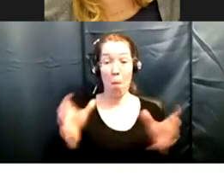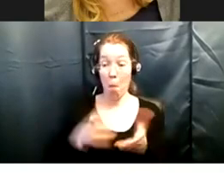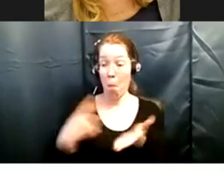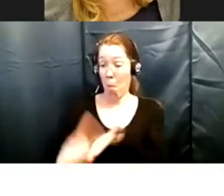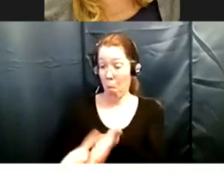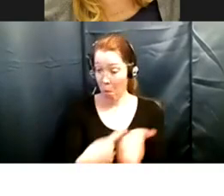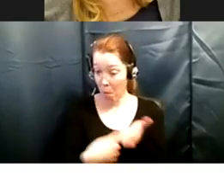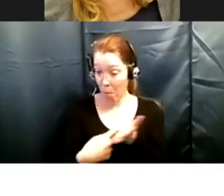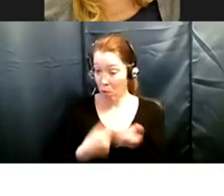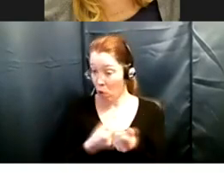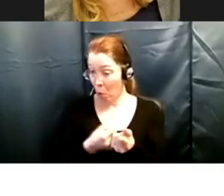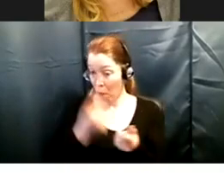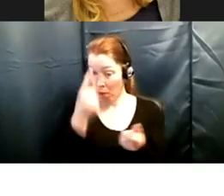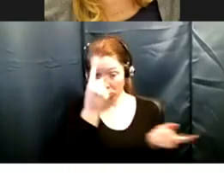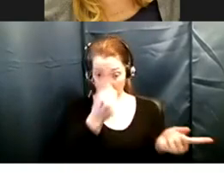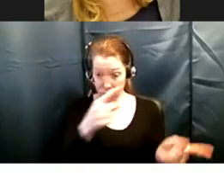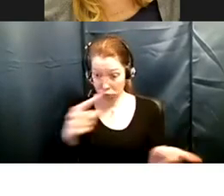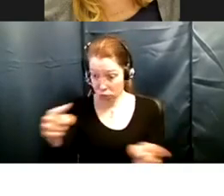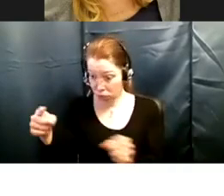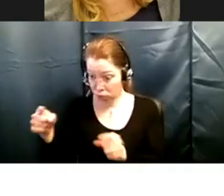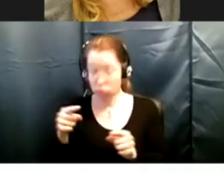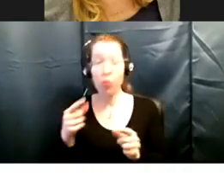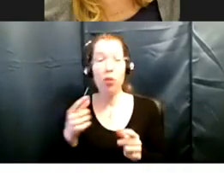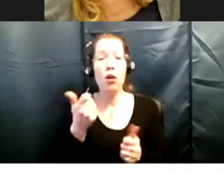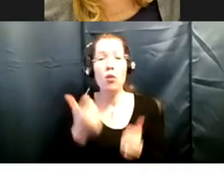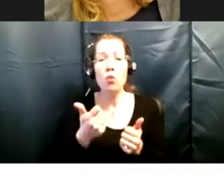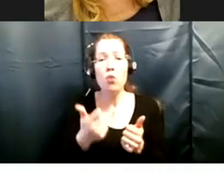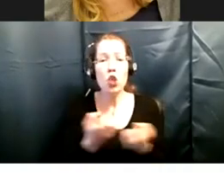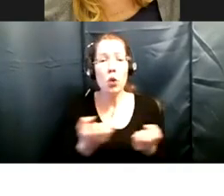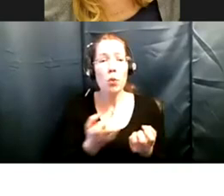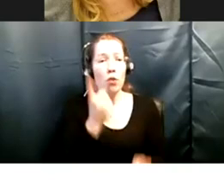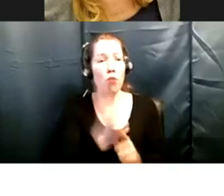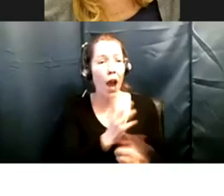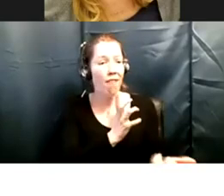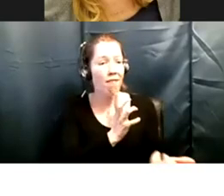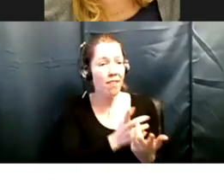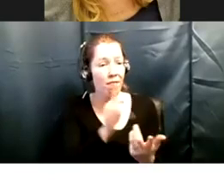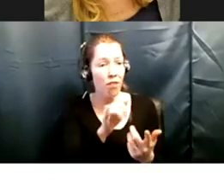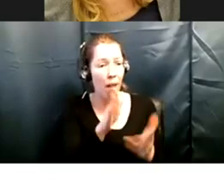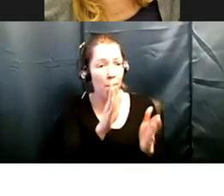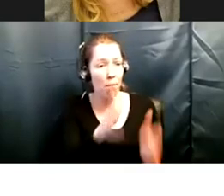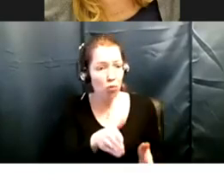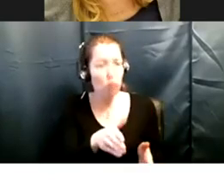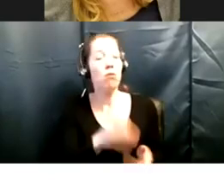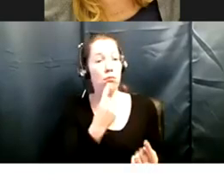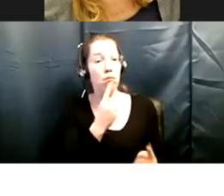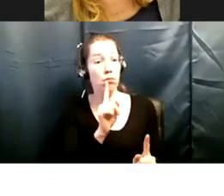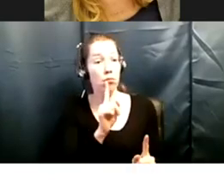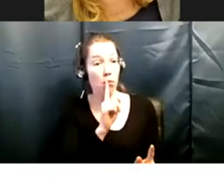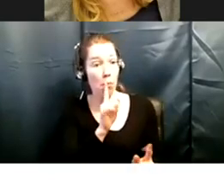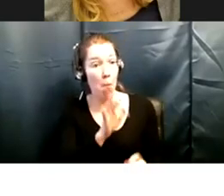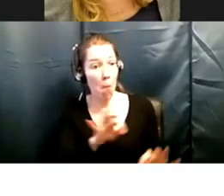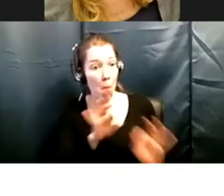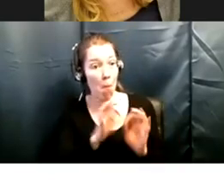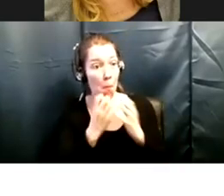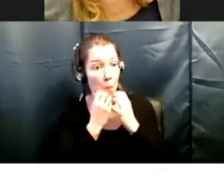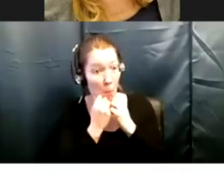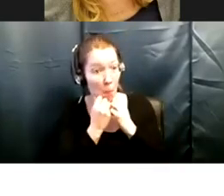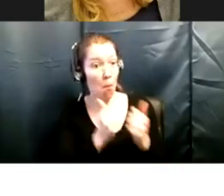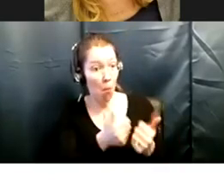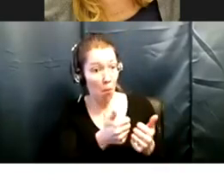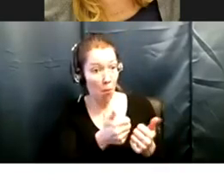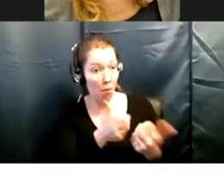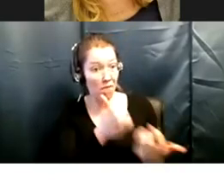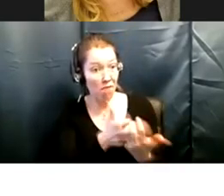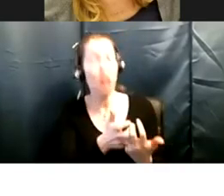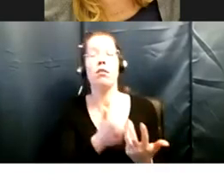everyone's going to agree which pieces of equipment are important to that person. And